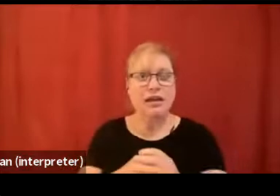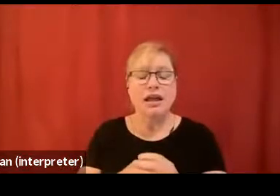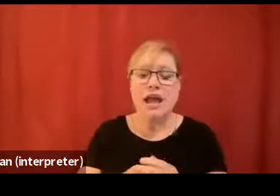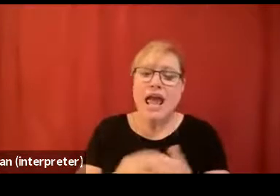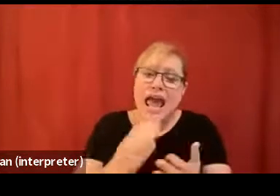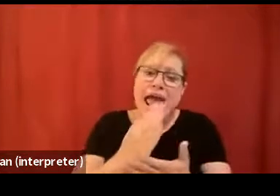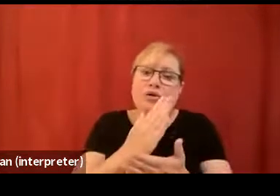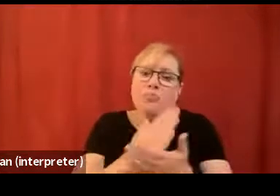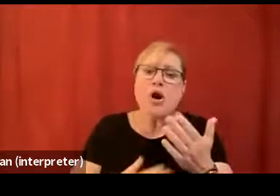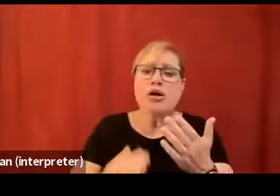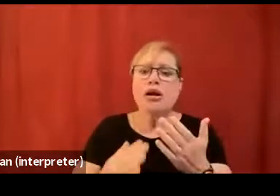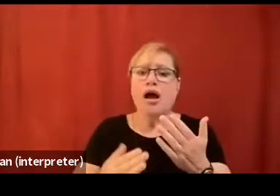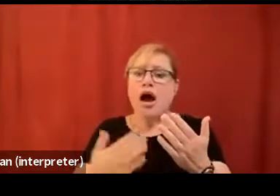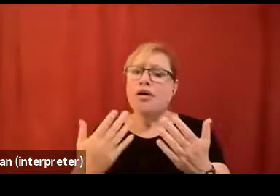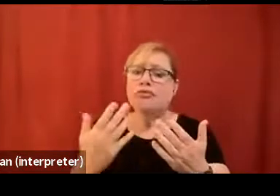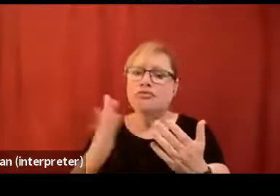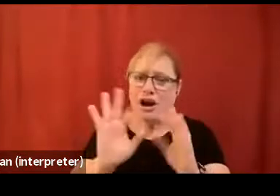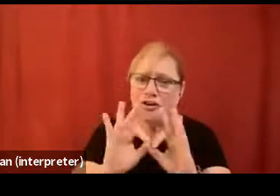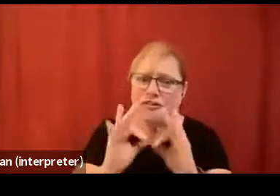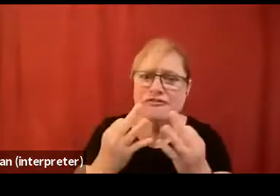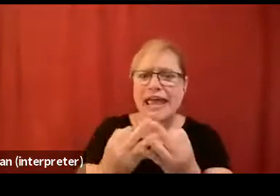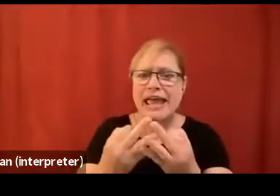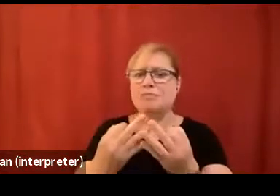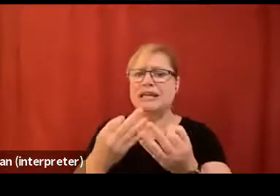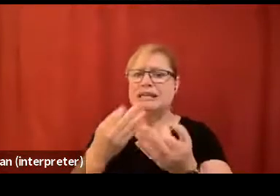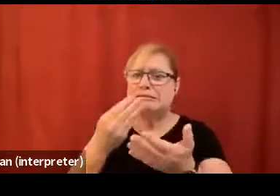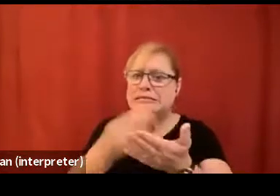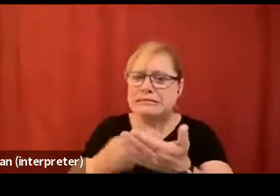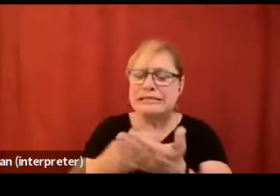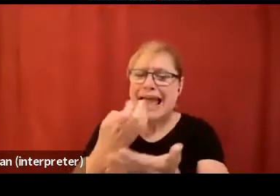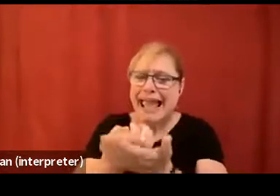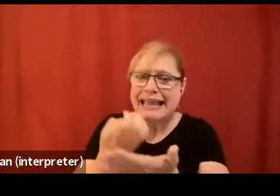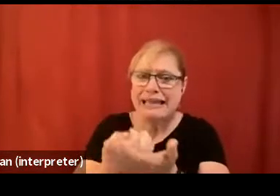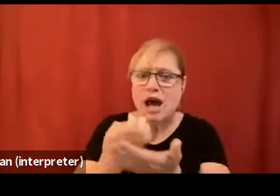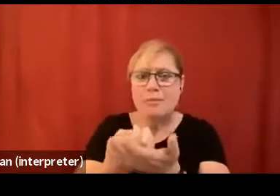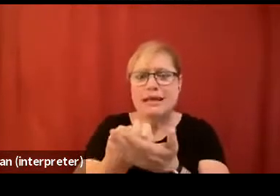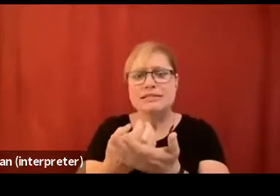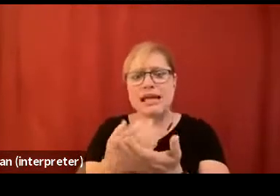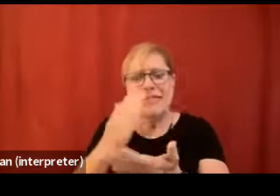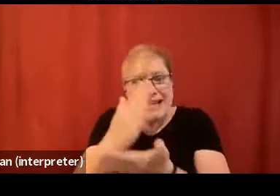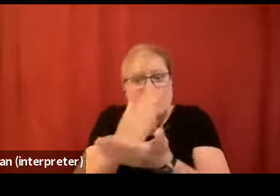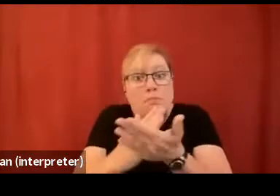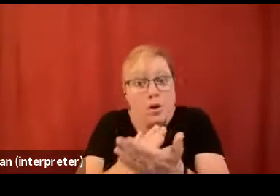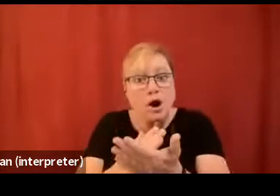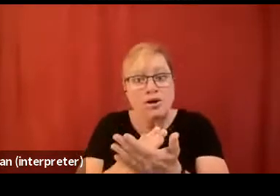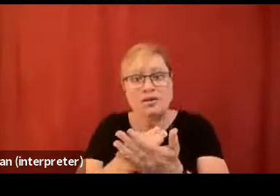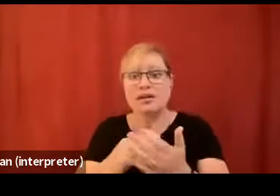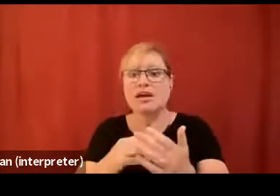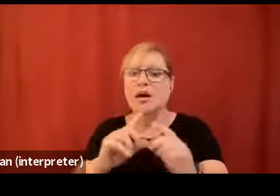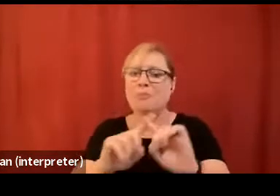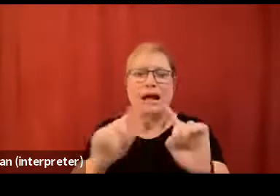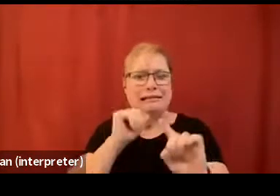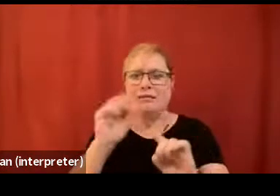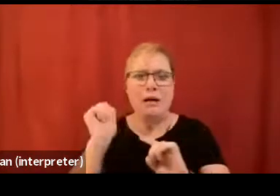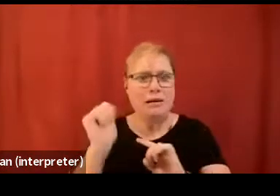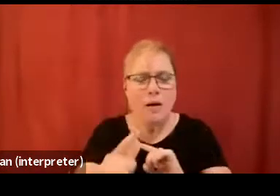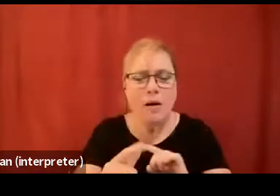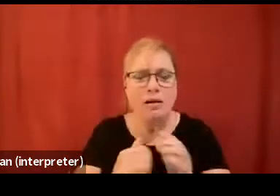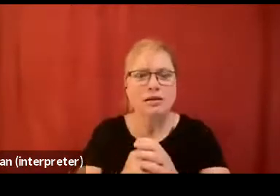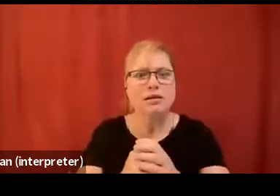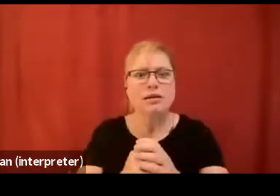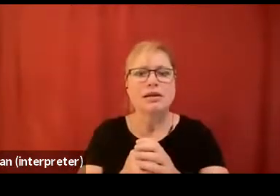of their well-being. But I think that's an important thing that you pointed out. There's those sort of differing definitions of what leadership